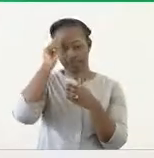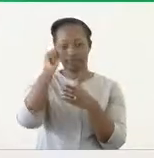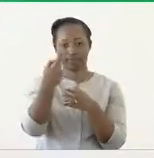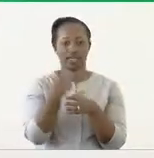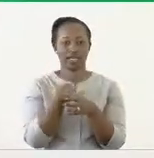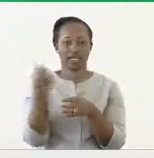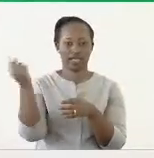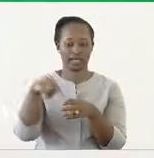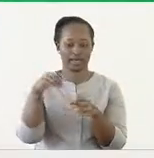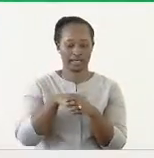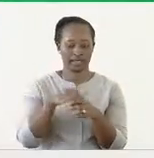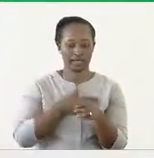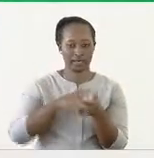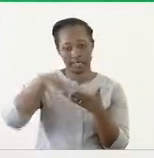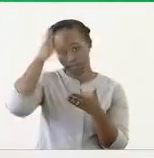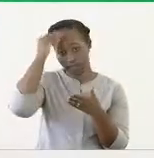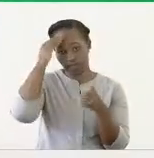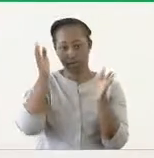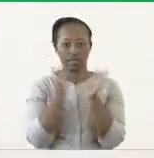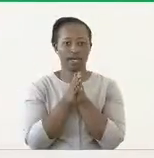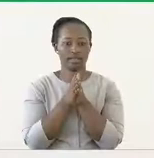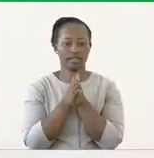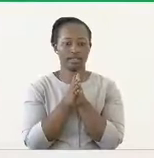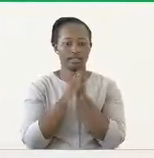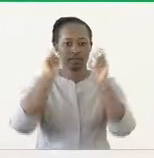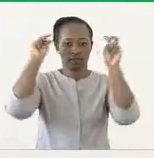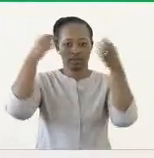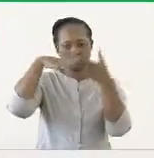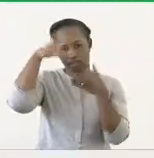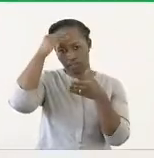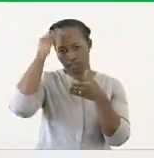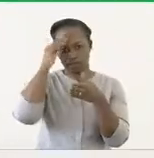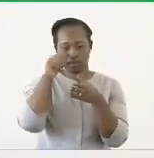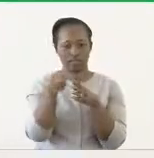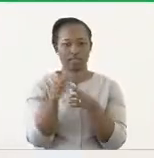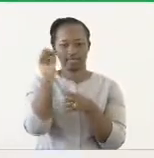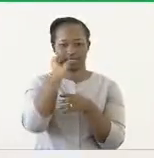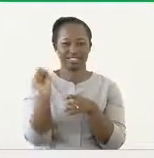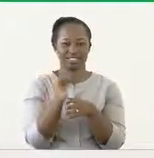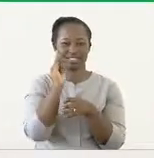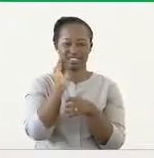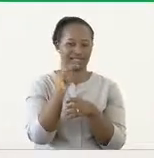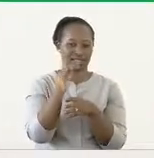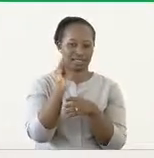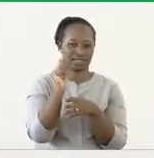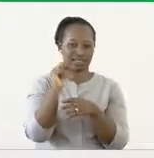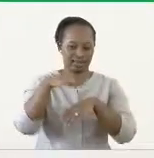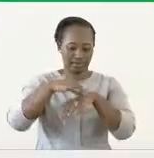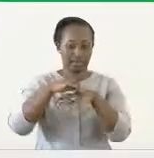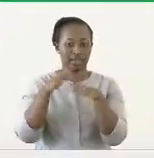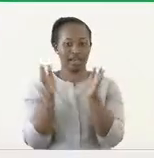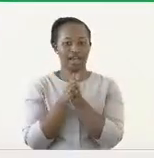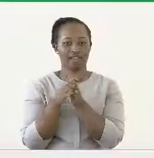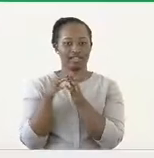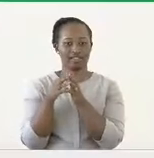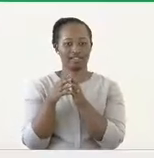in my lesson, and the unit lesson is the skin and the homeostatic mechanisms. And